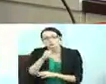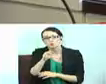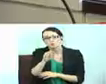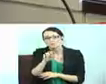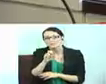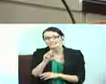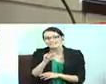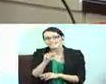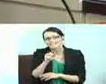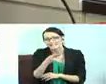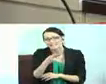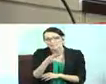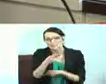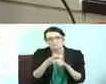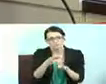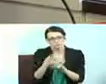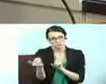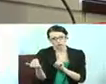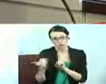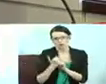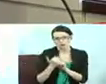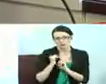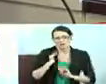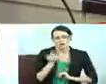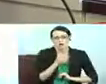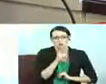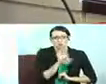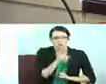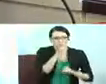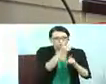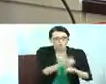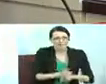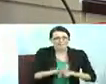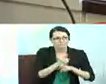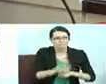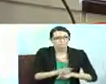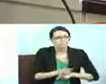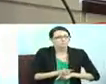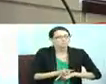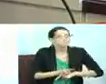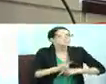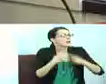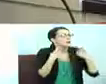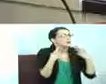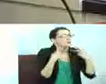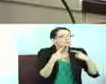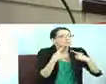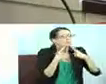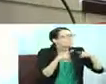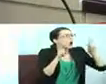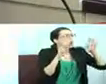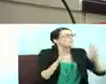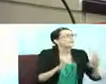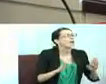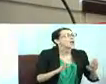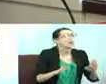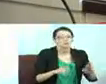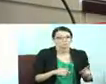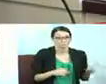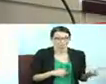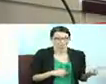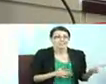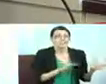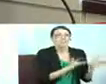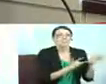reminder of our true and our rightful Emancipator Proclamator in Jesus Christ,